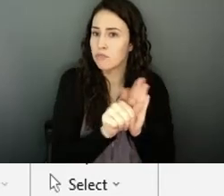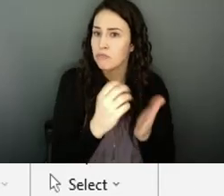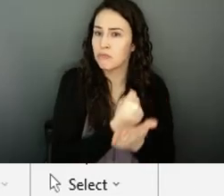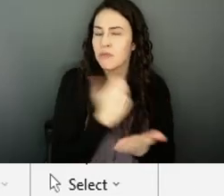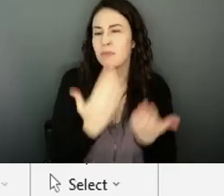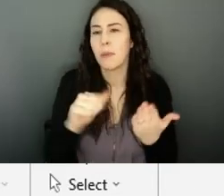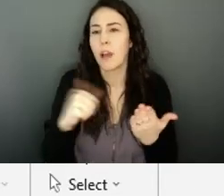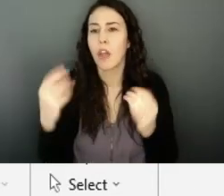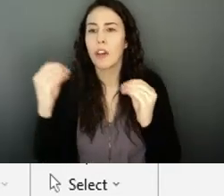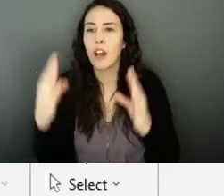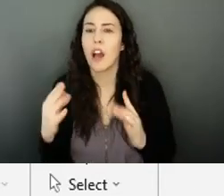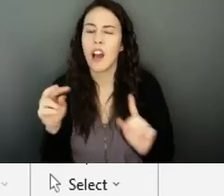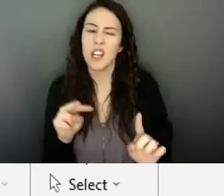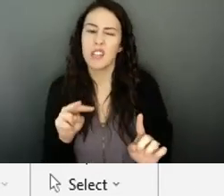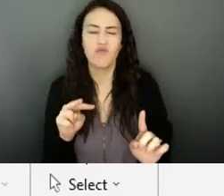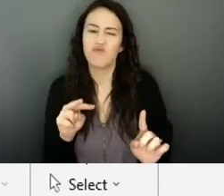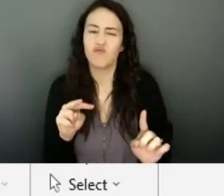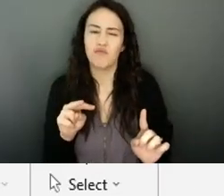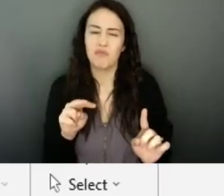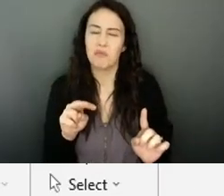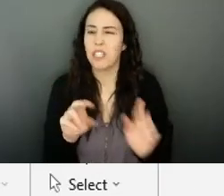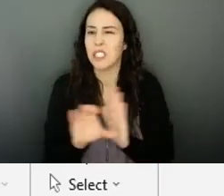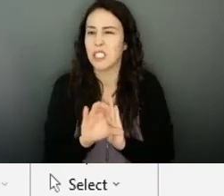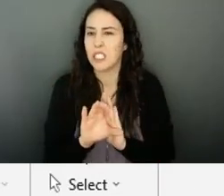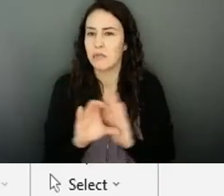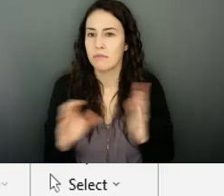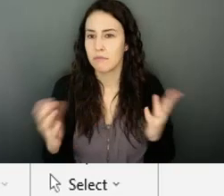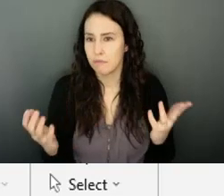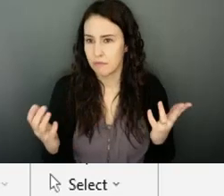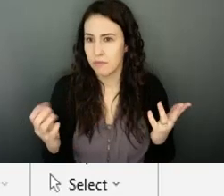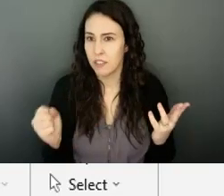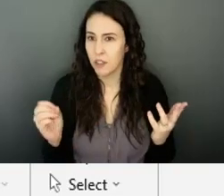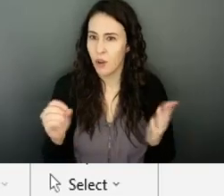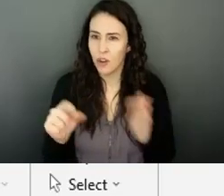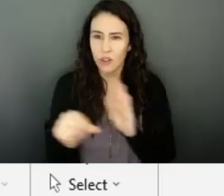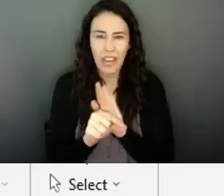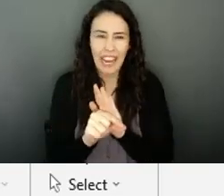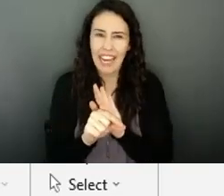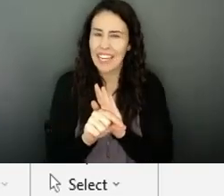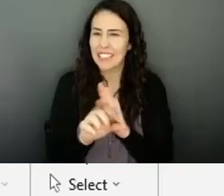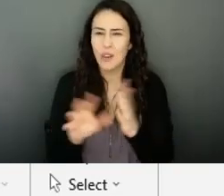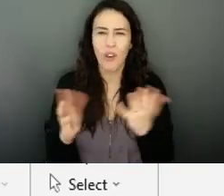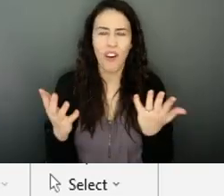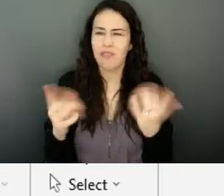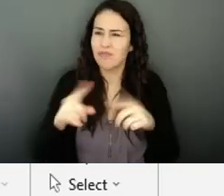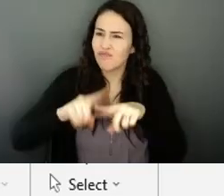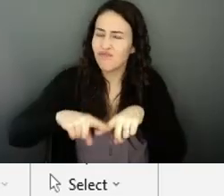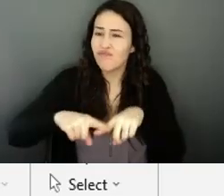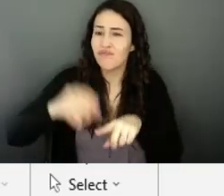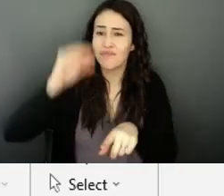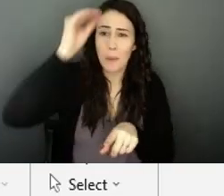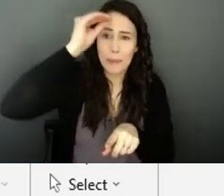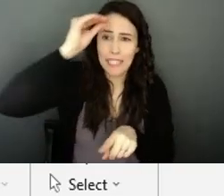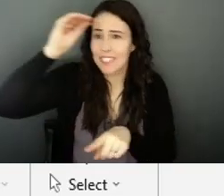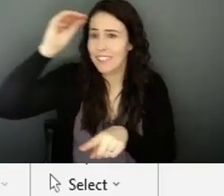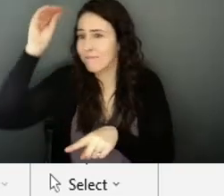say, oh, that's no better than a C+. So grades are way too subjective to be an